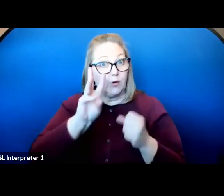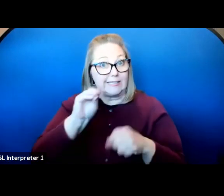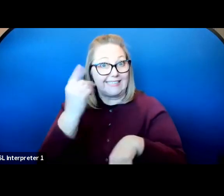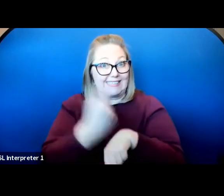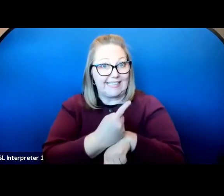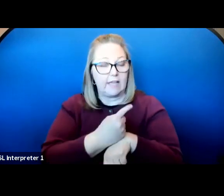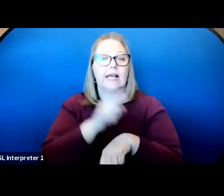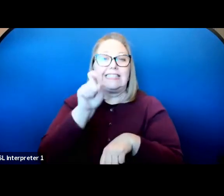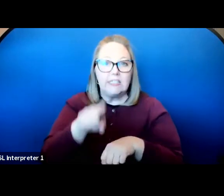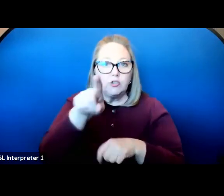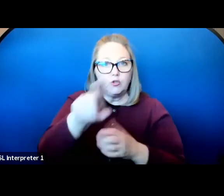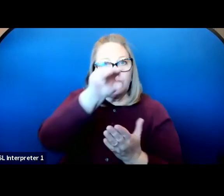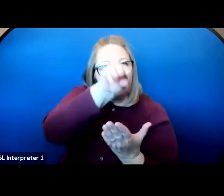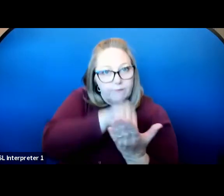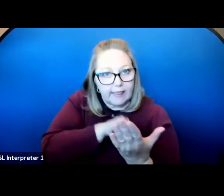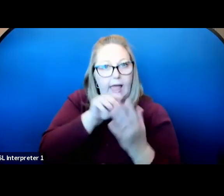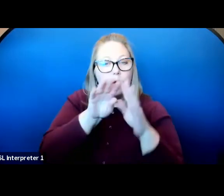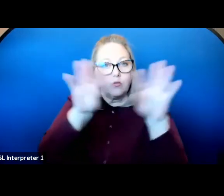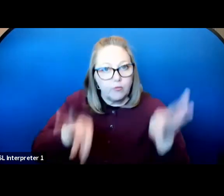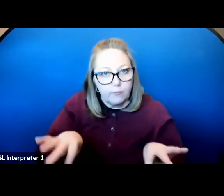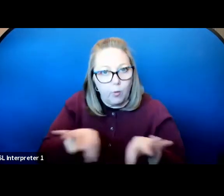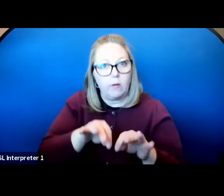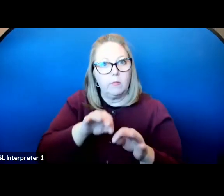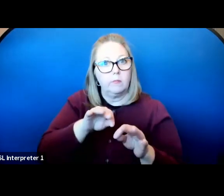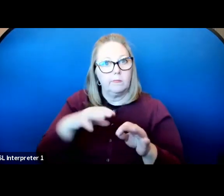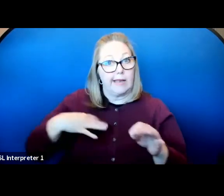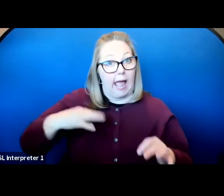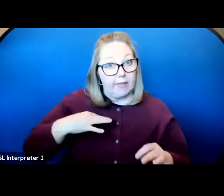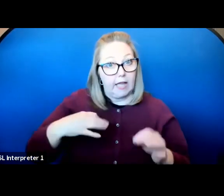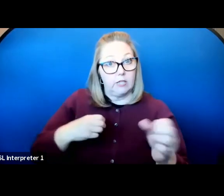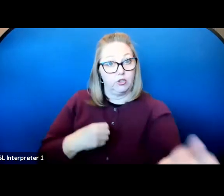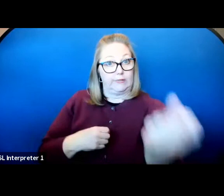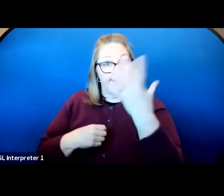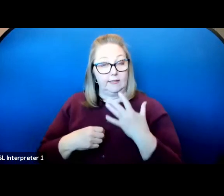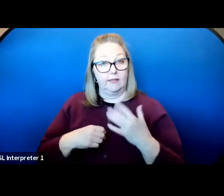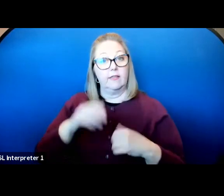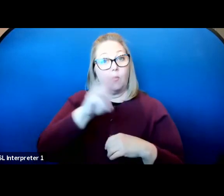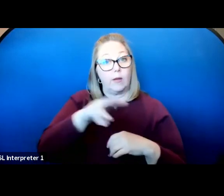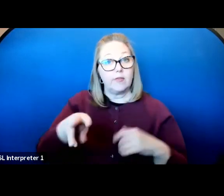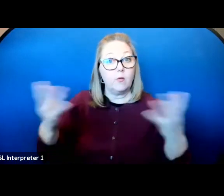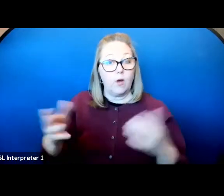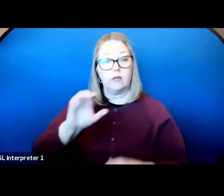get applications into the queue. That website is